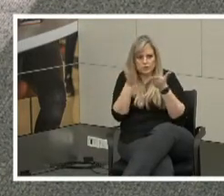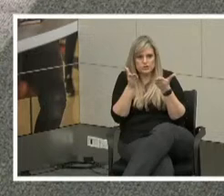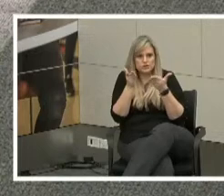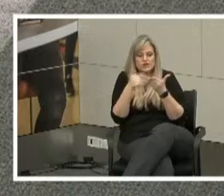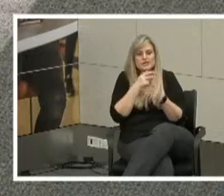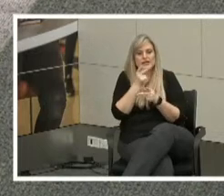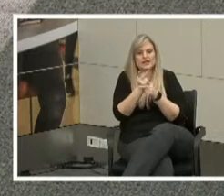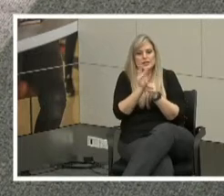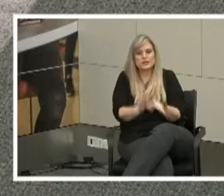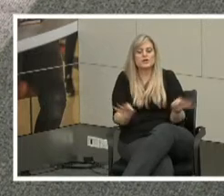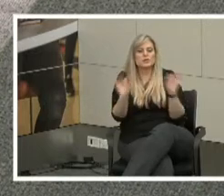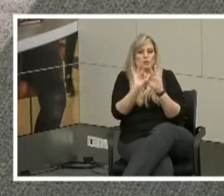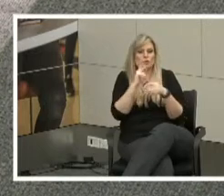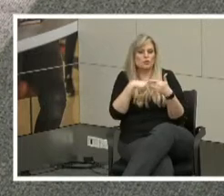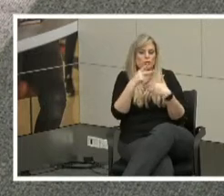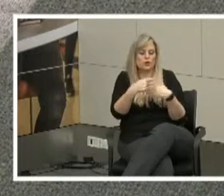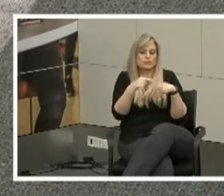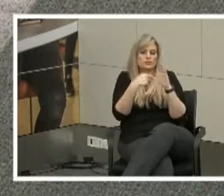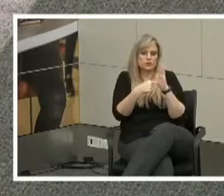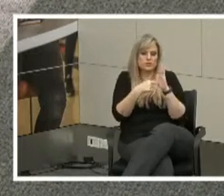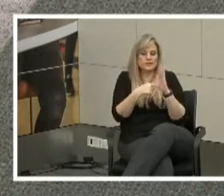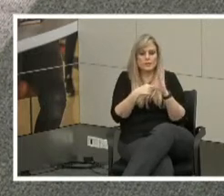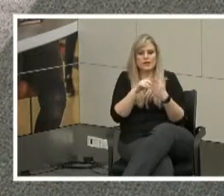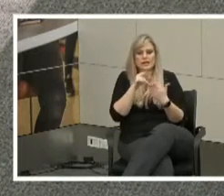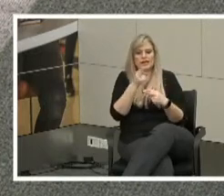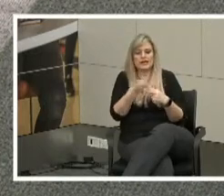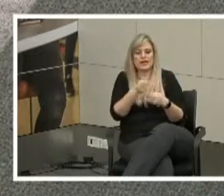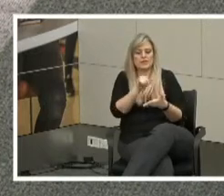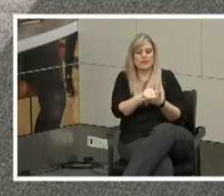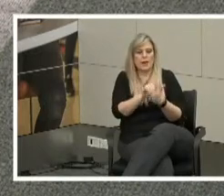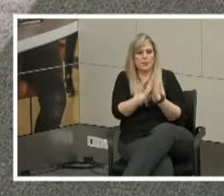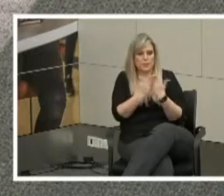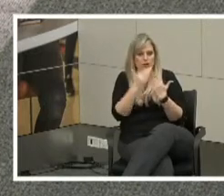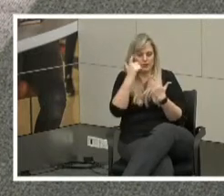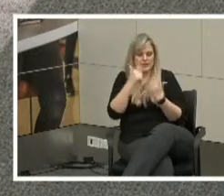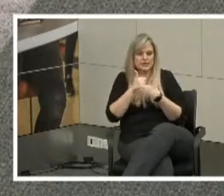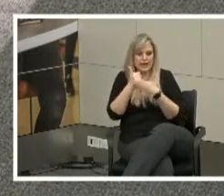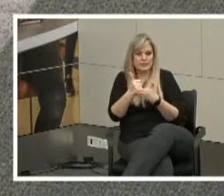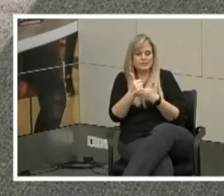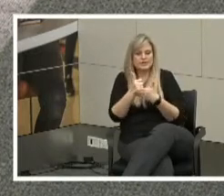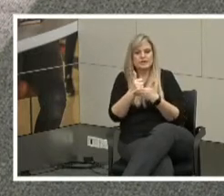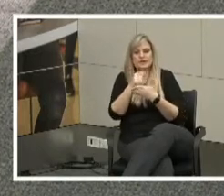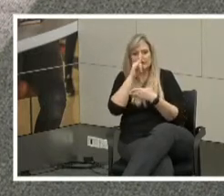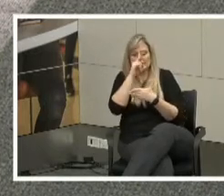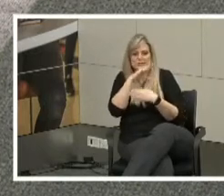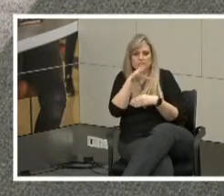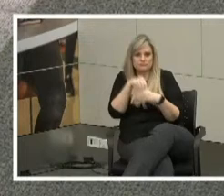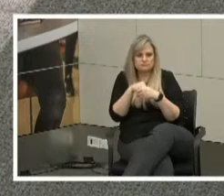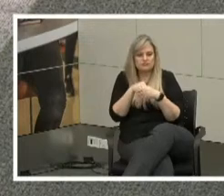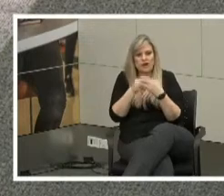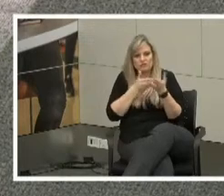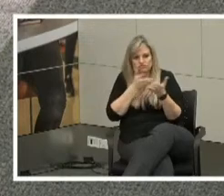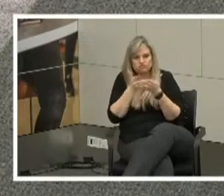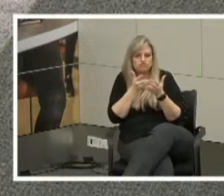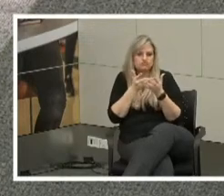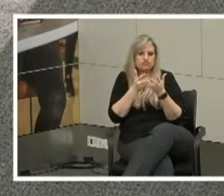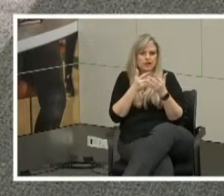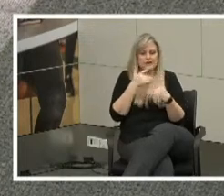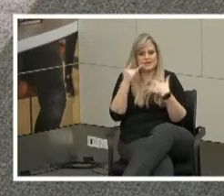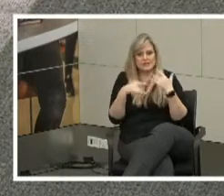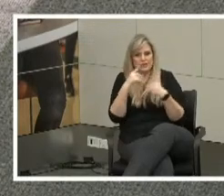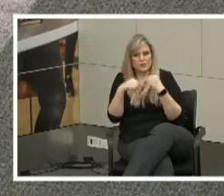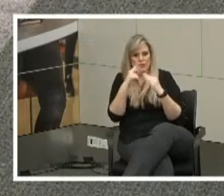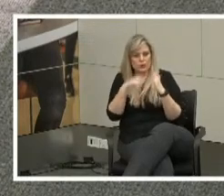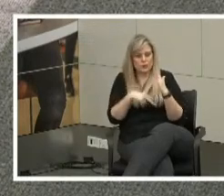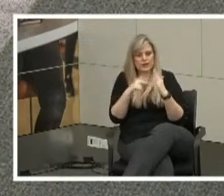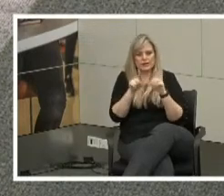like name that book and HISD because it gets kids more engaged and excited about reading and teachers responsibility teamwork and